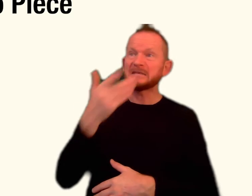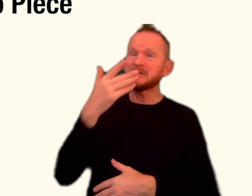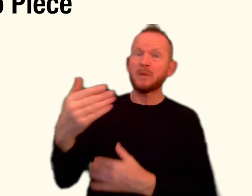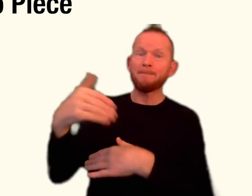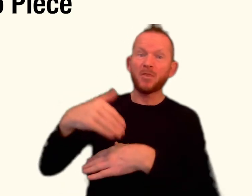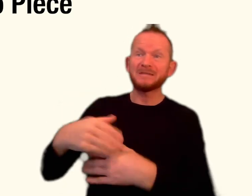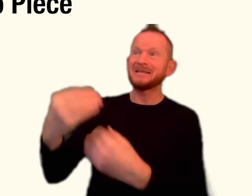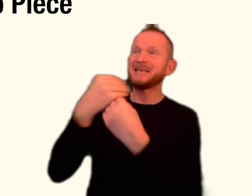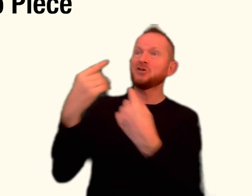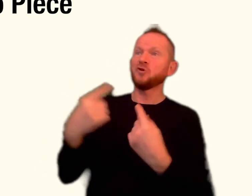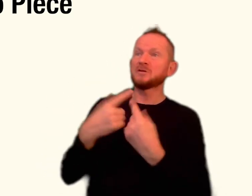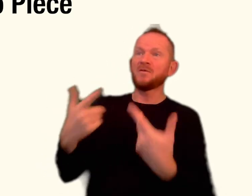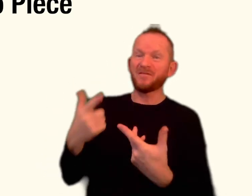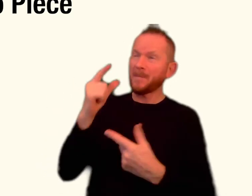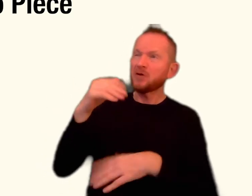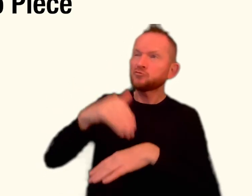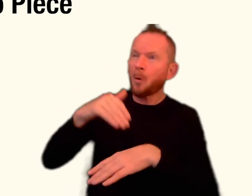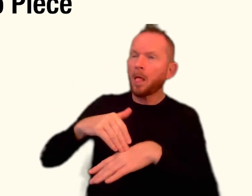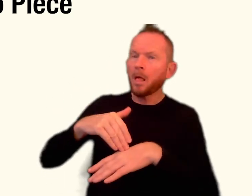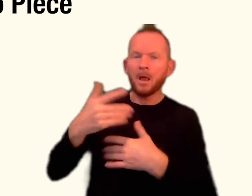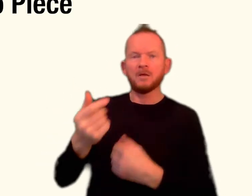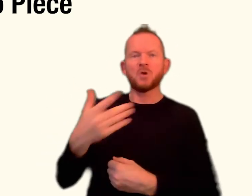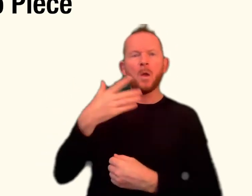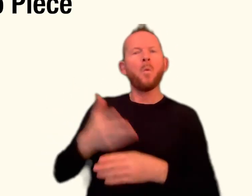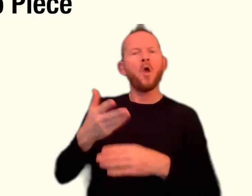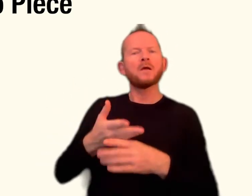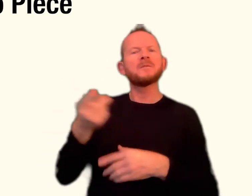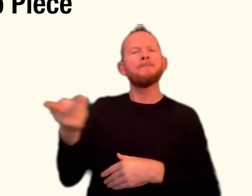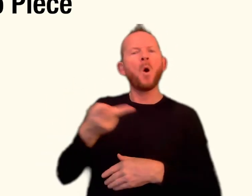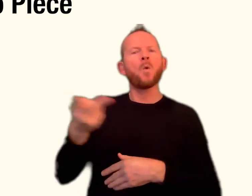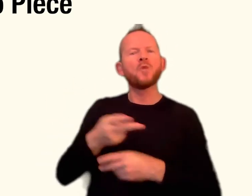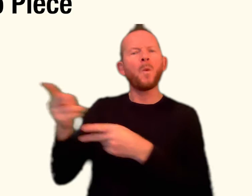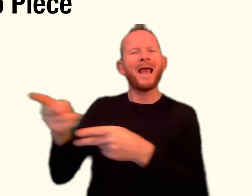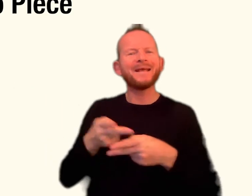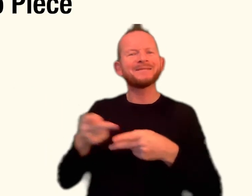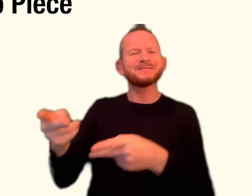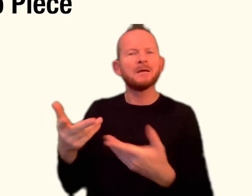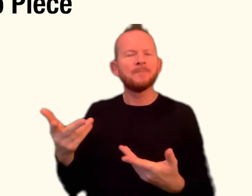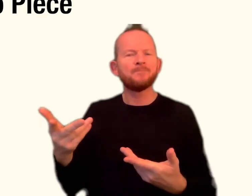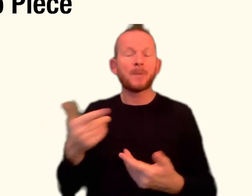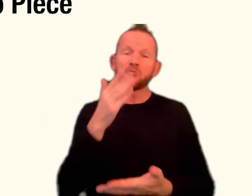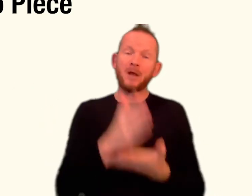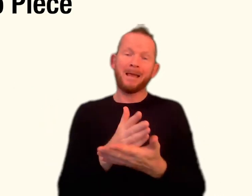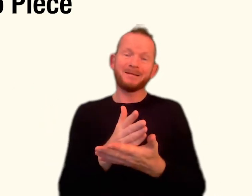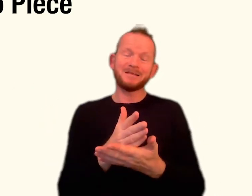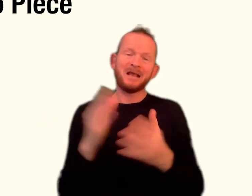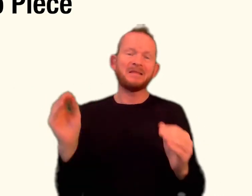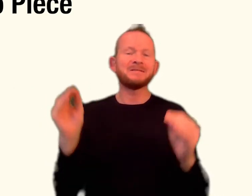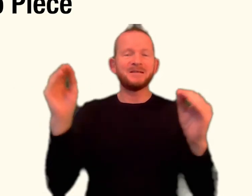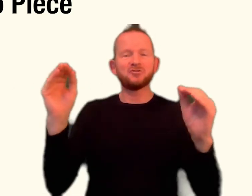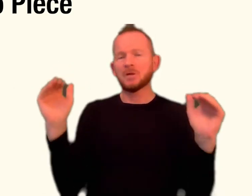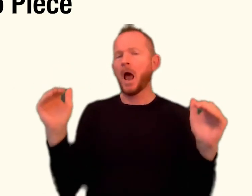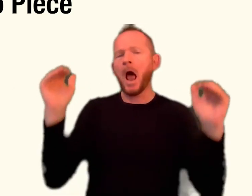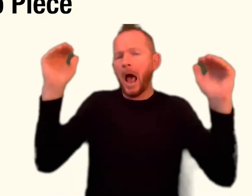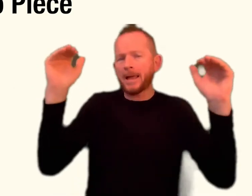teach us if we have a little bit of trouble, so it works both ways. But of course, in reality, the teachers are a higher